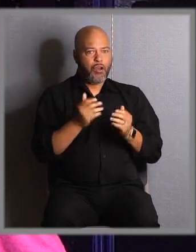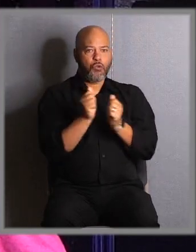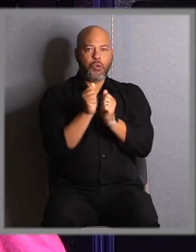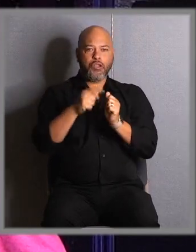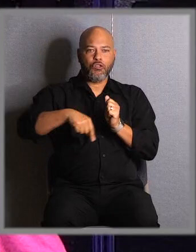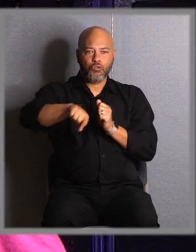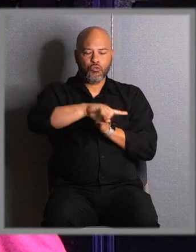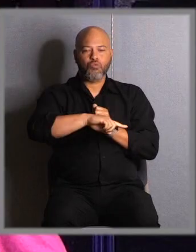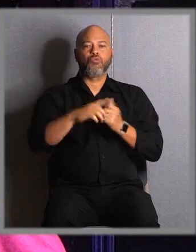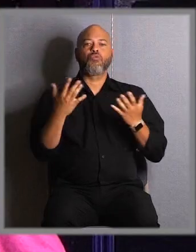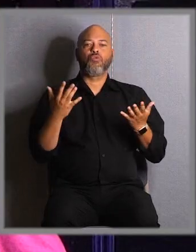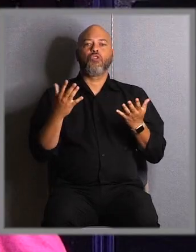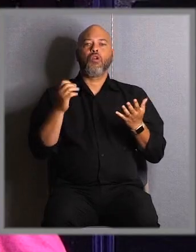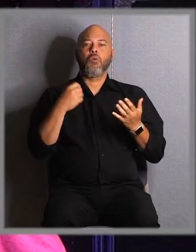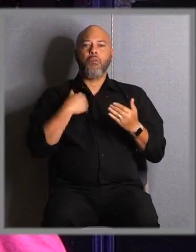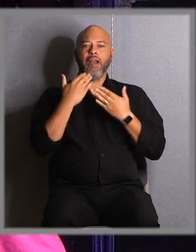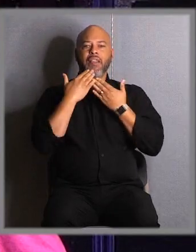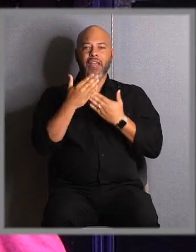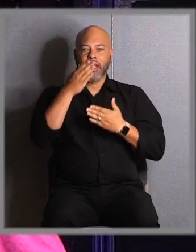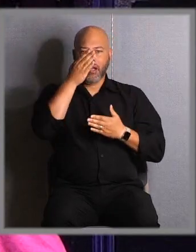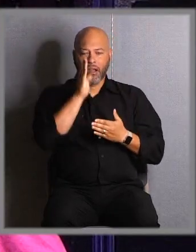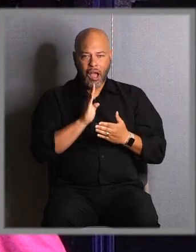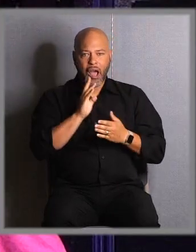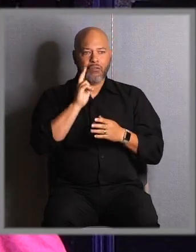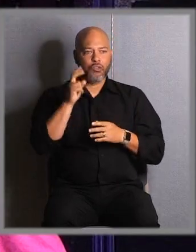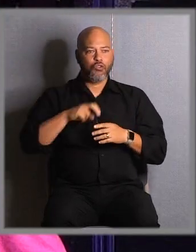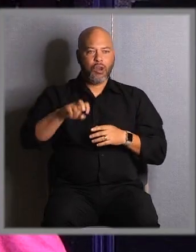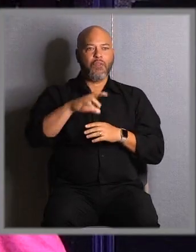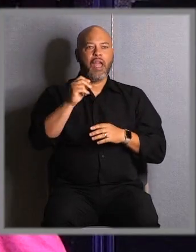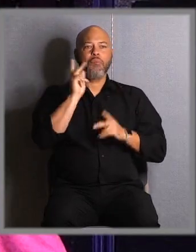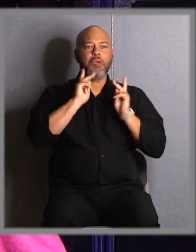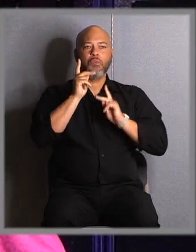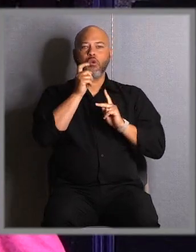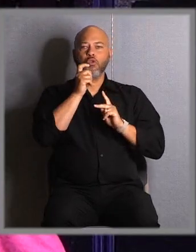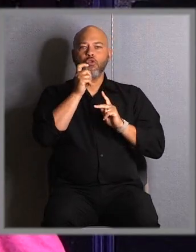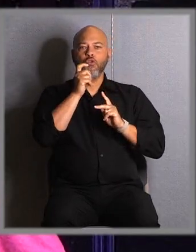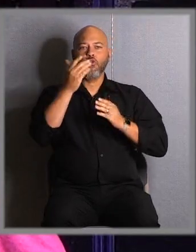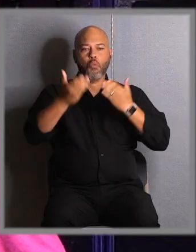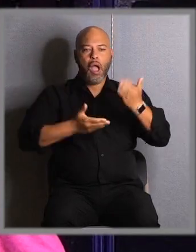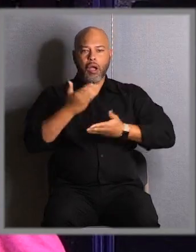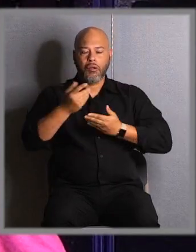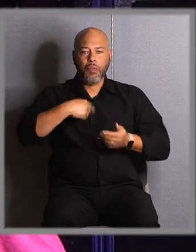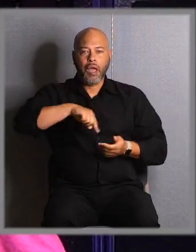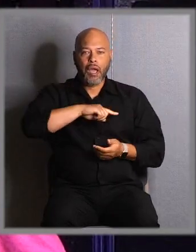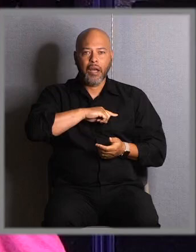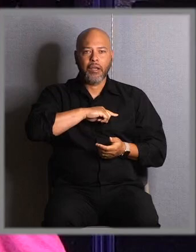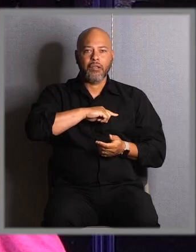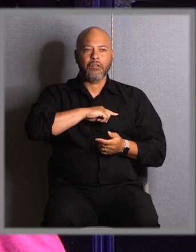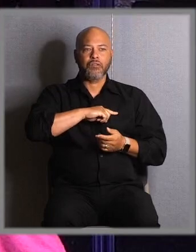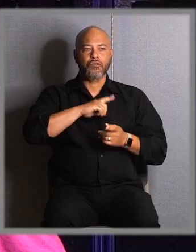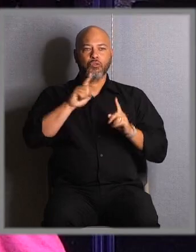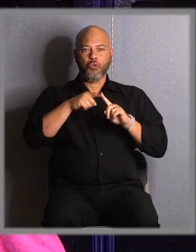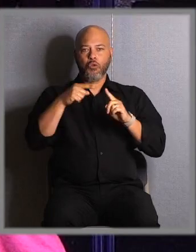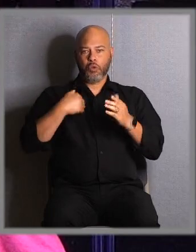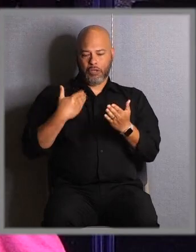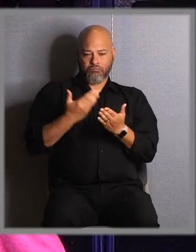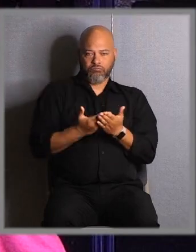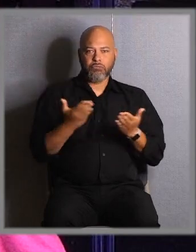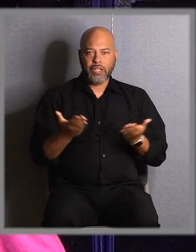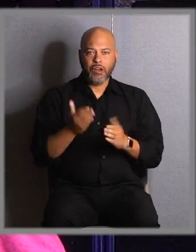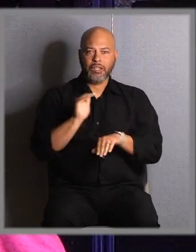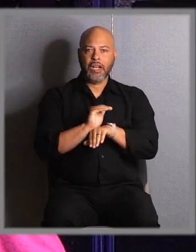want to thank God for the traveling grace and for the greeters, those of you that have welcomed us since we came onto your